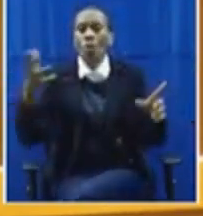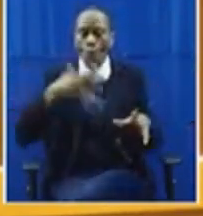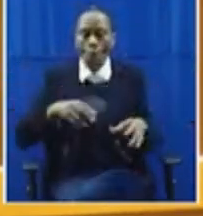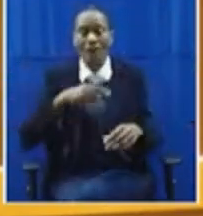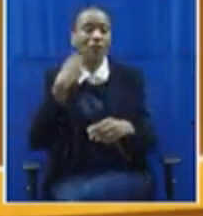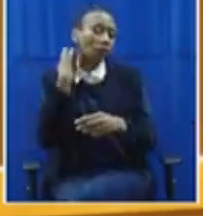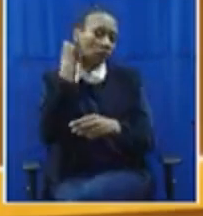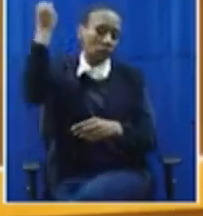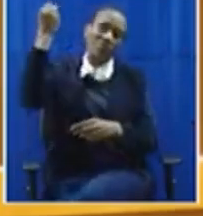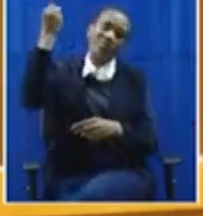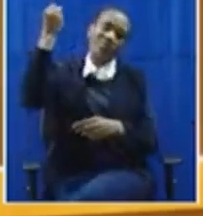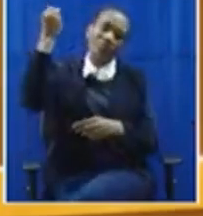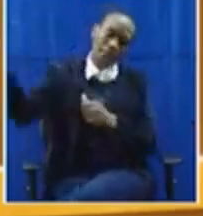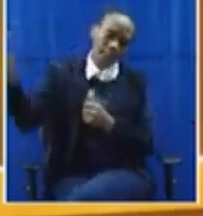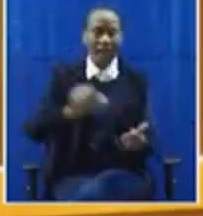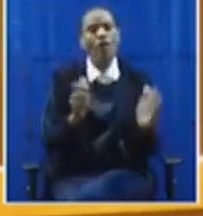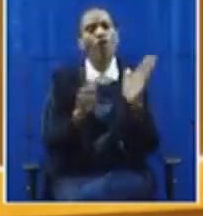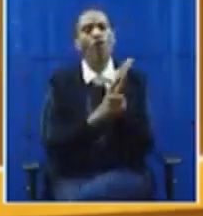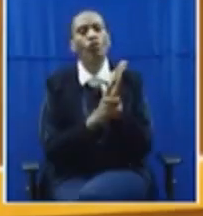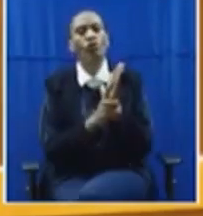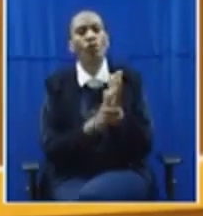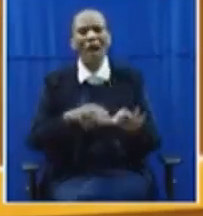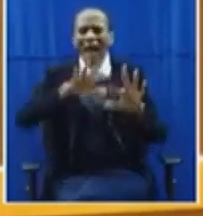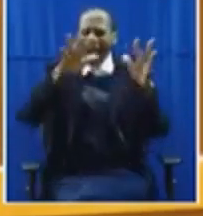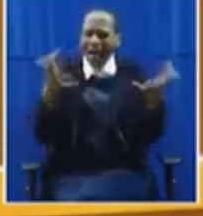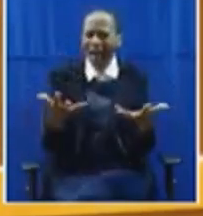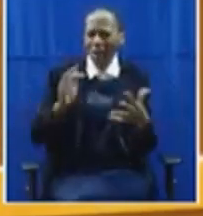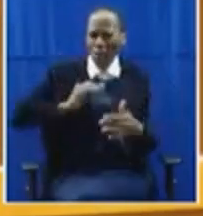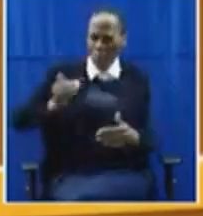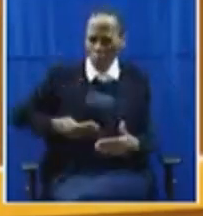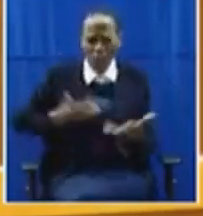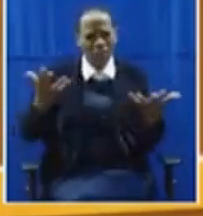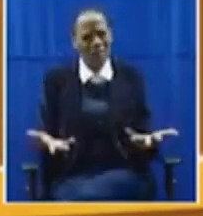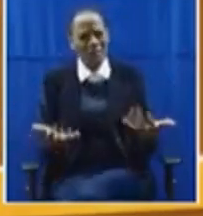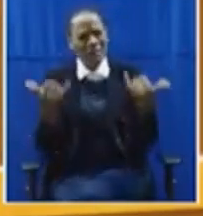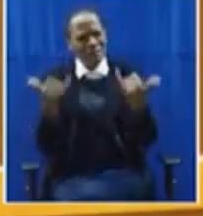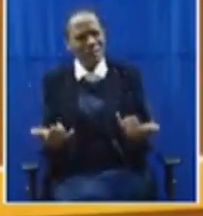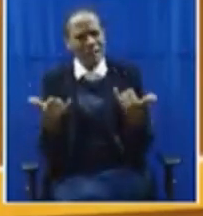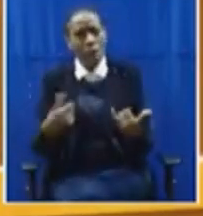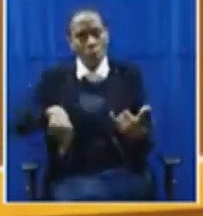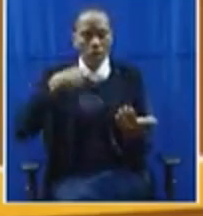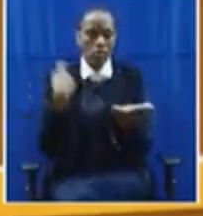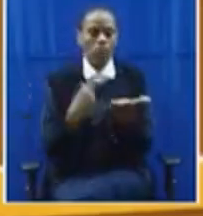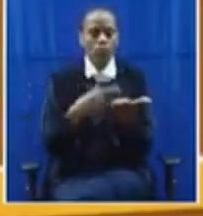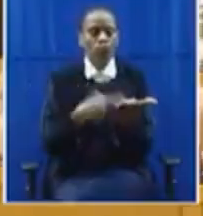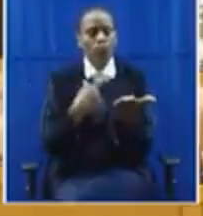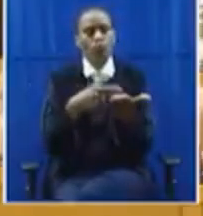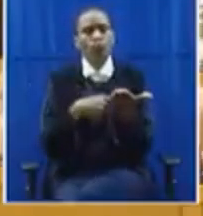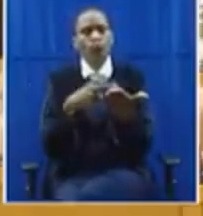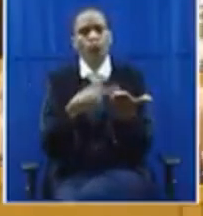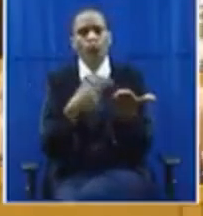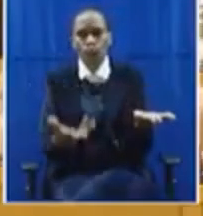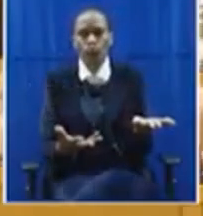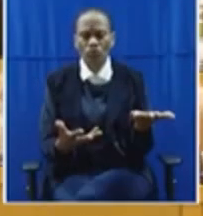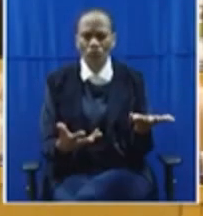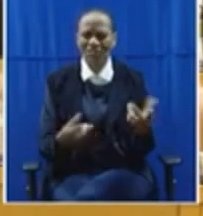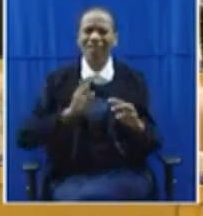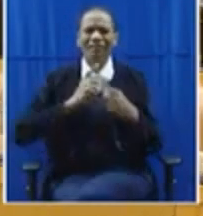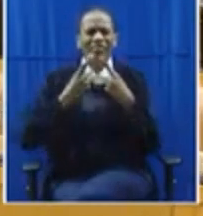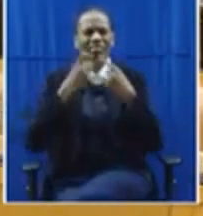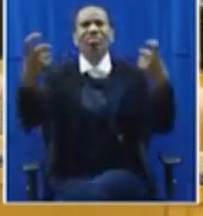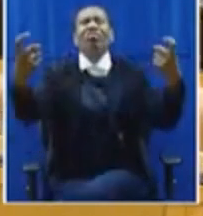to return. How can we as women, in the middle of a debate, raise our